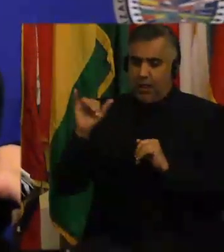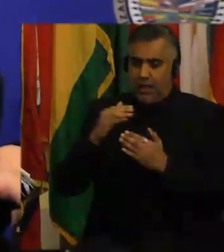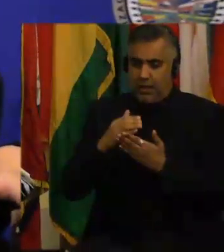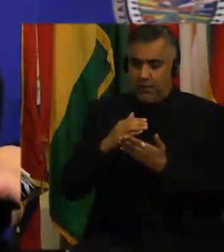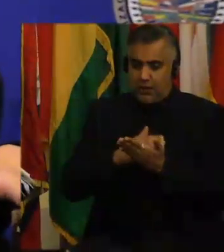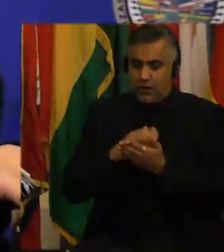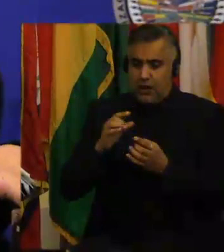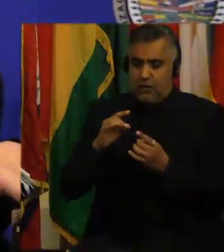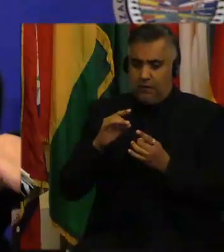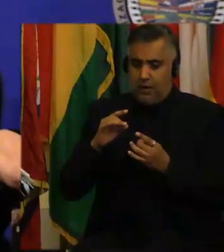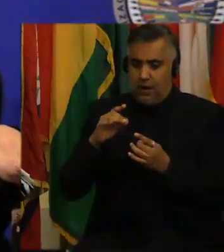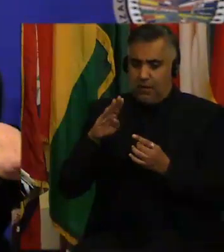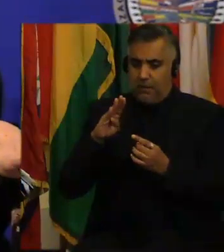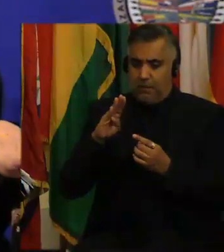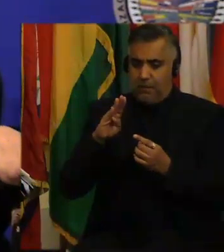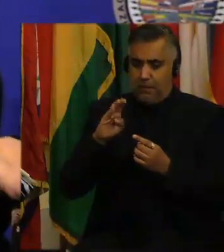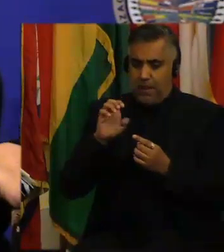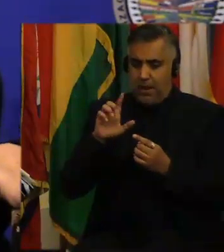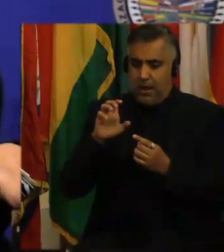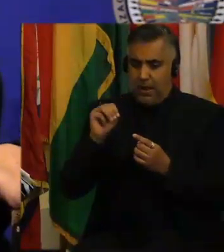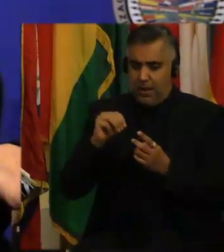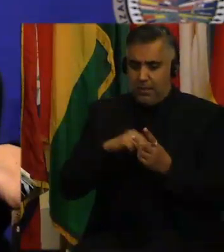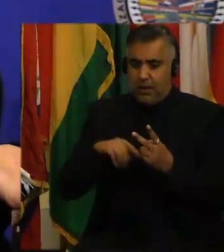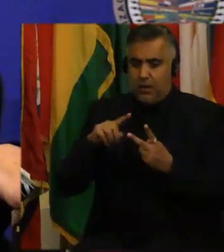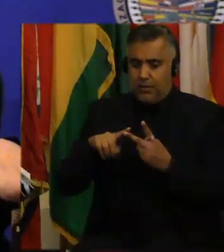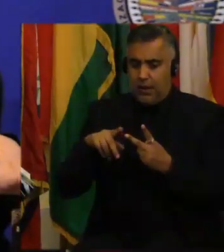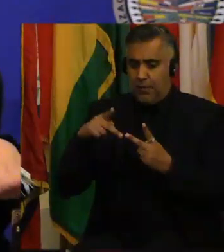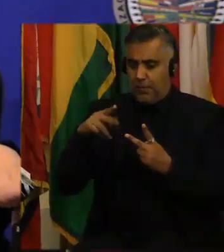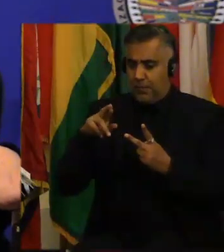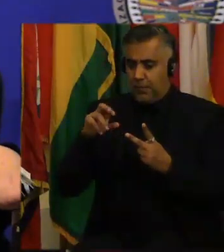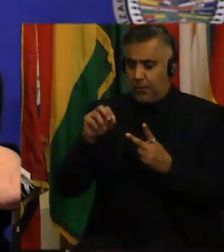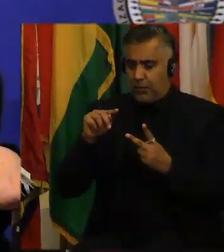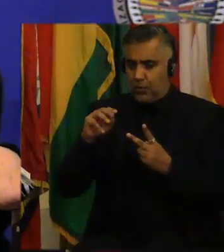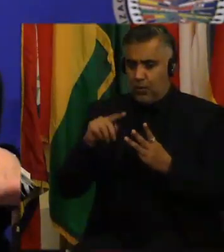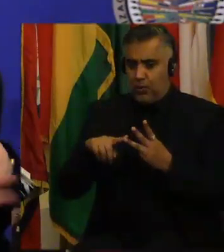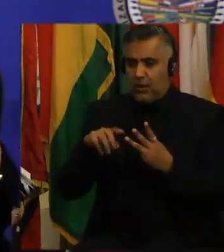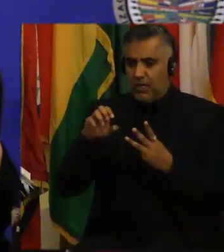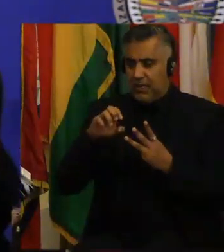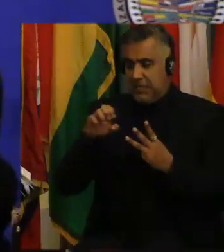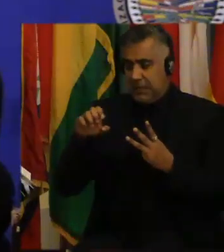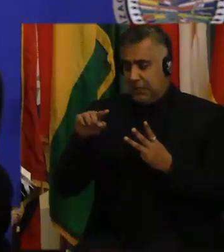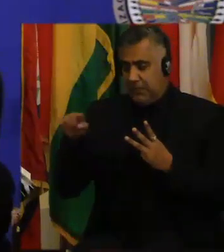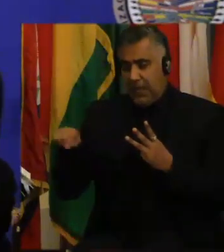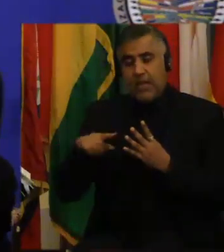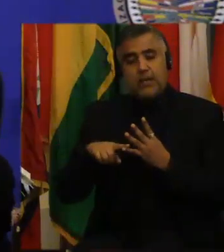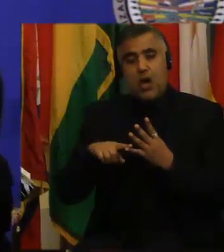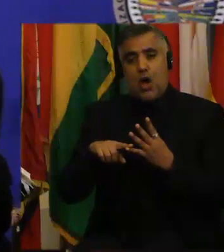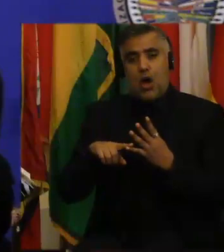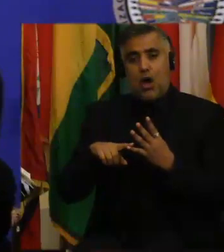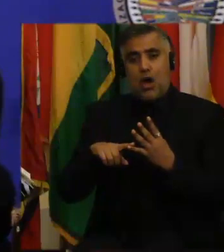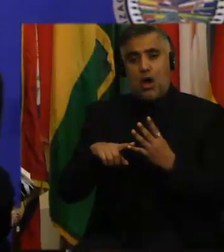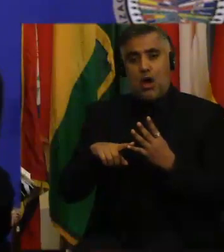Convention Belém do Pará, Maputo Protocol, Istanbul Convention are giving